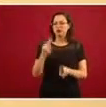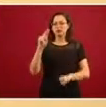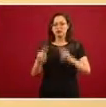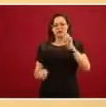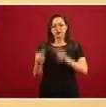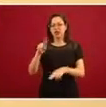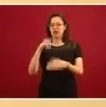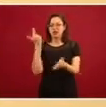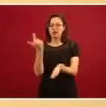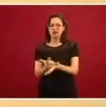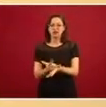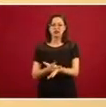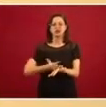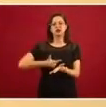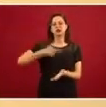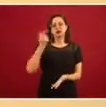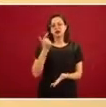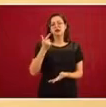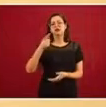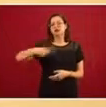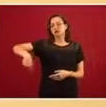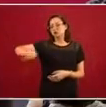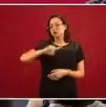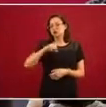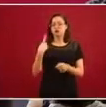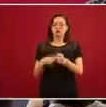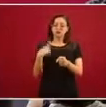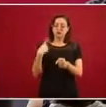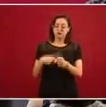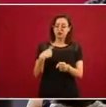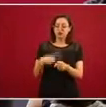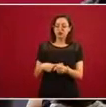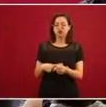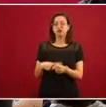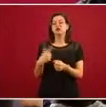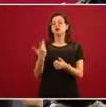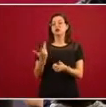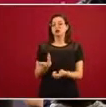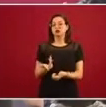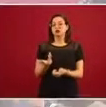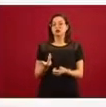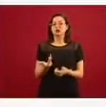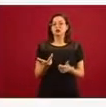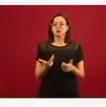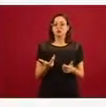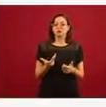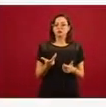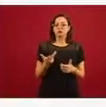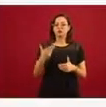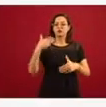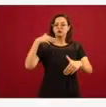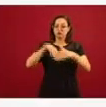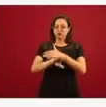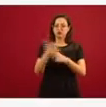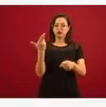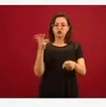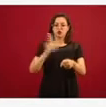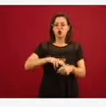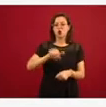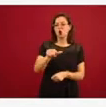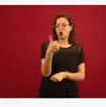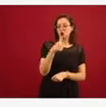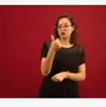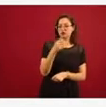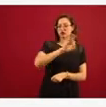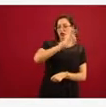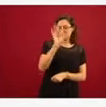can see what is the degree of impact that these patients have had, meaning which is the state